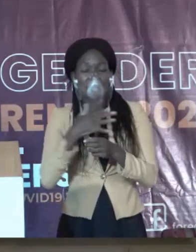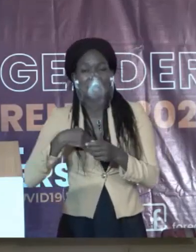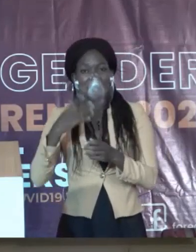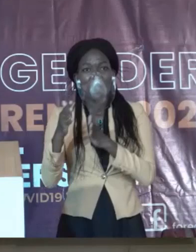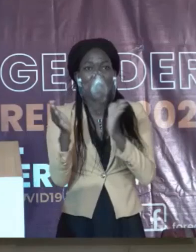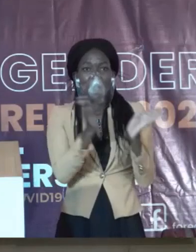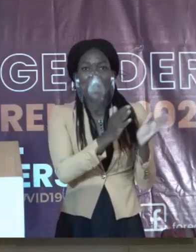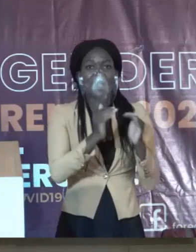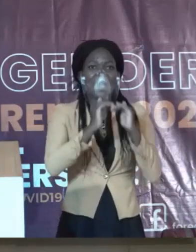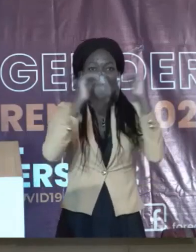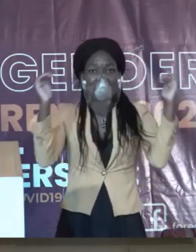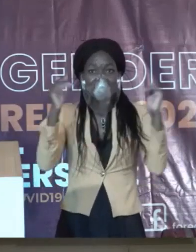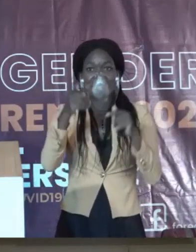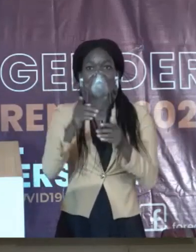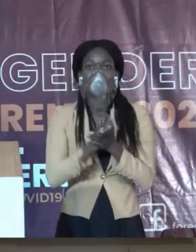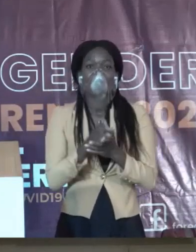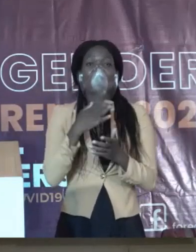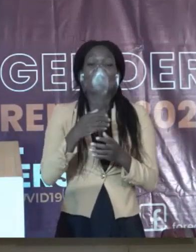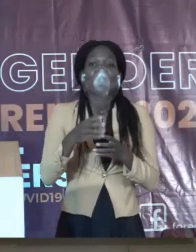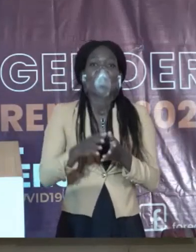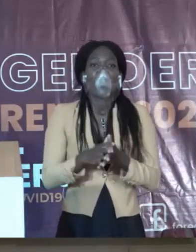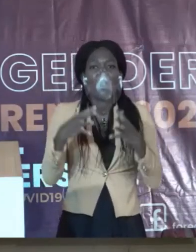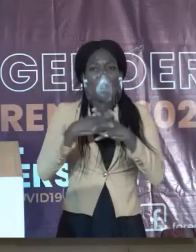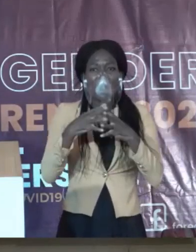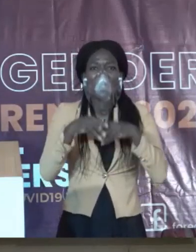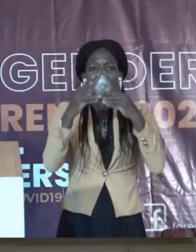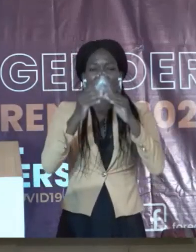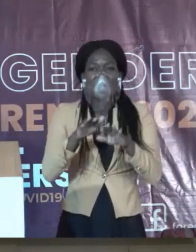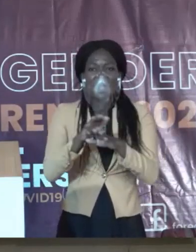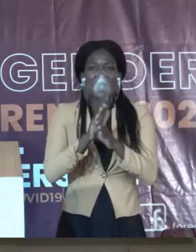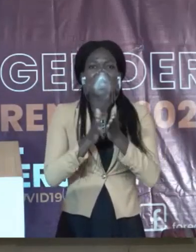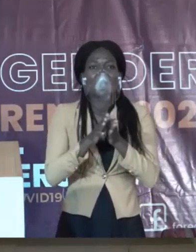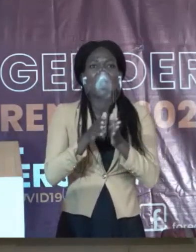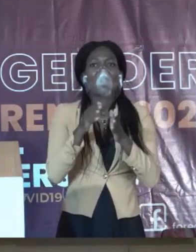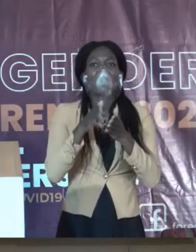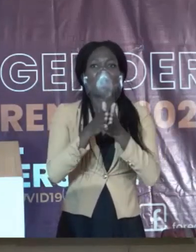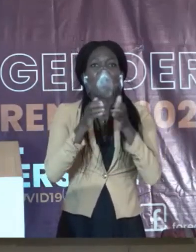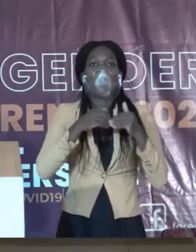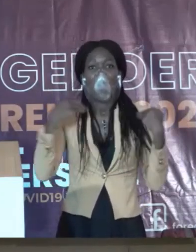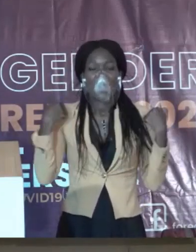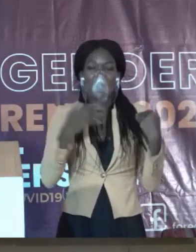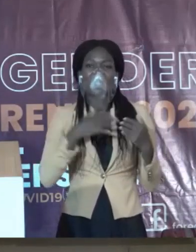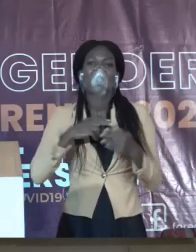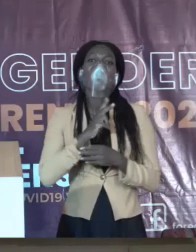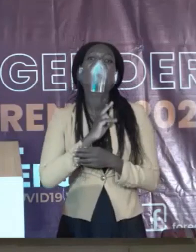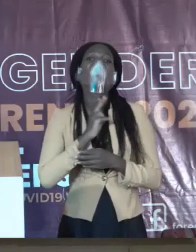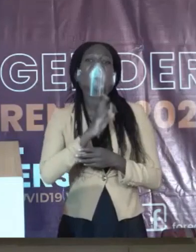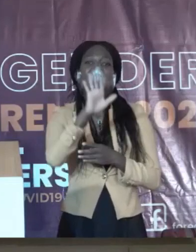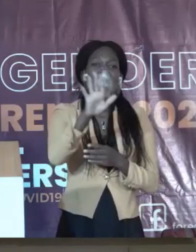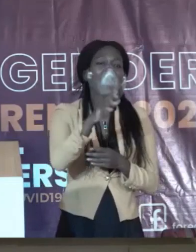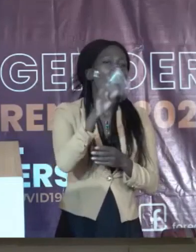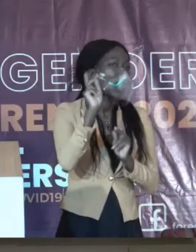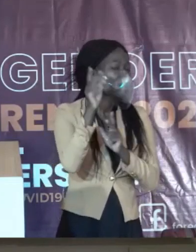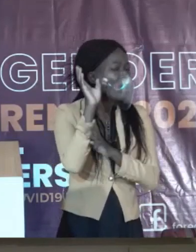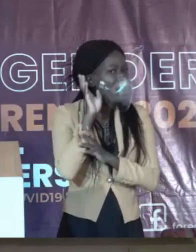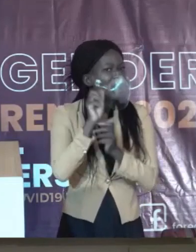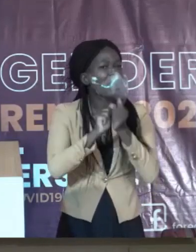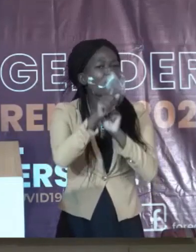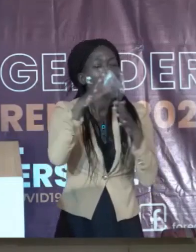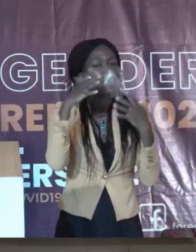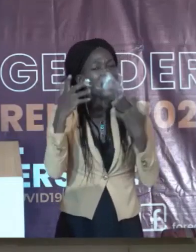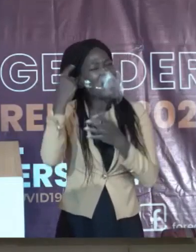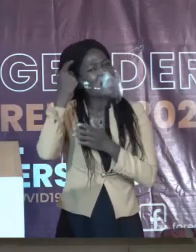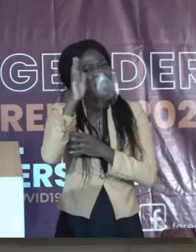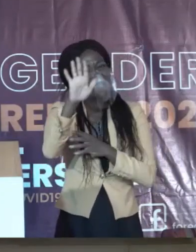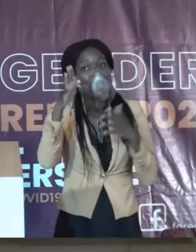equality need to give primacy and space to women's voices so that their experiences can be articulated. But I